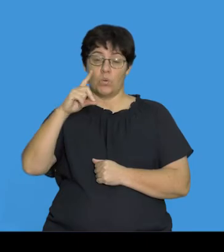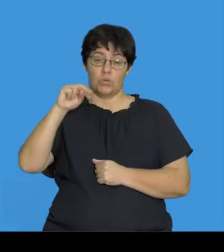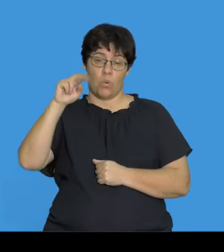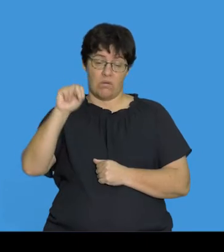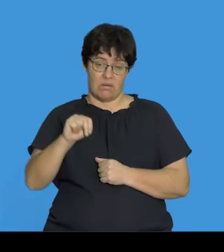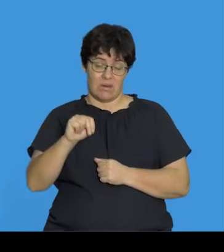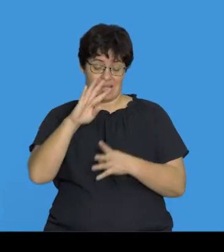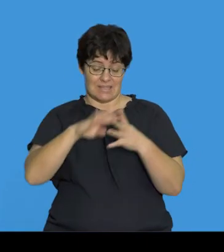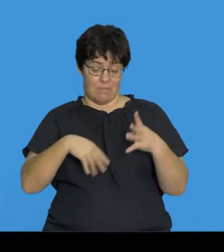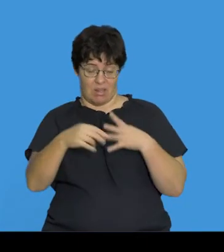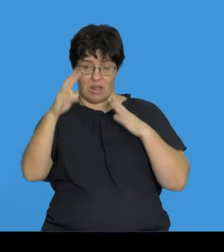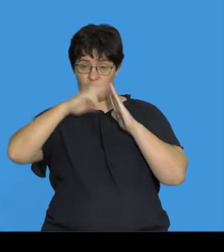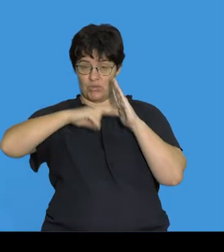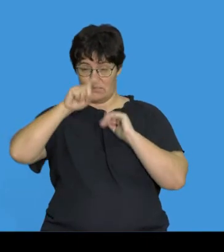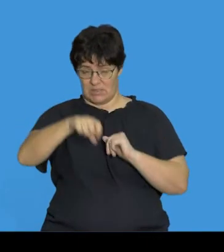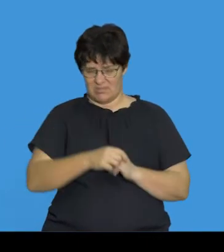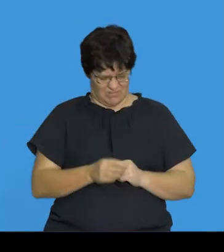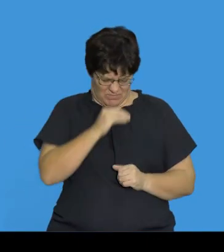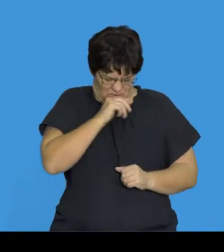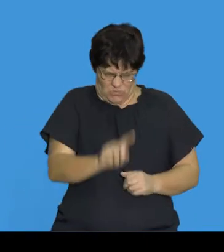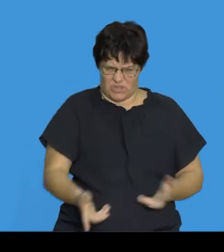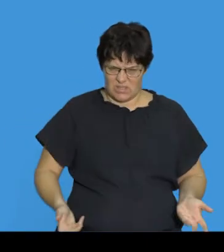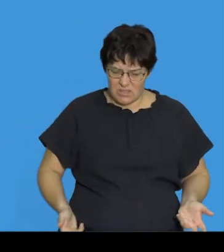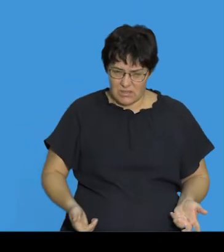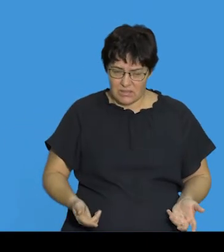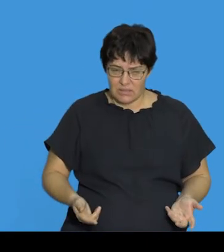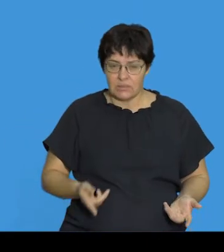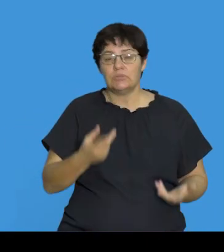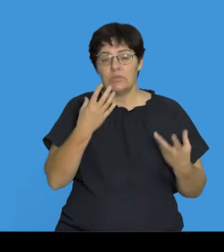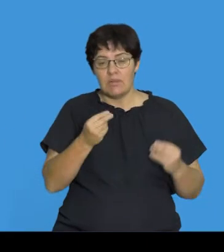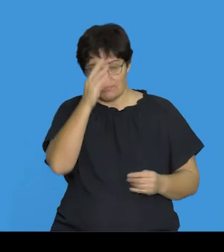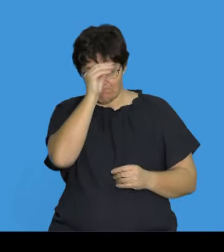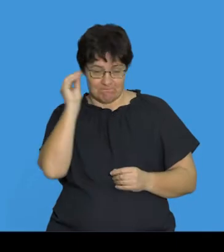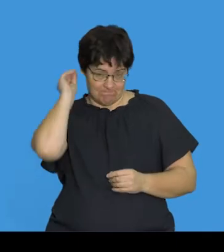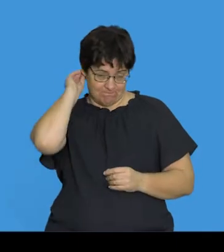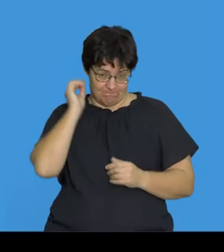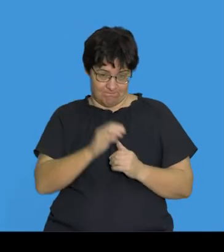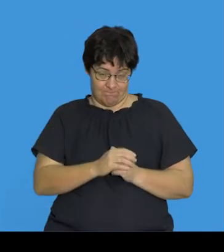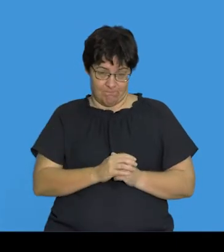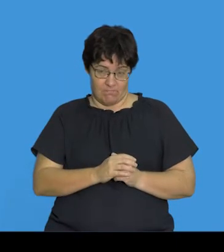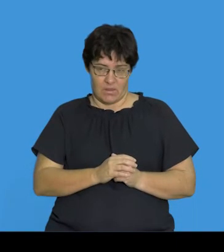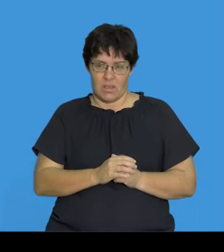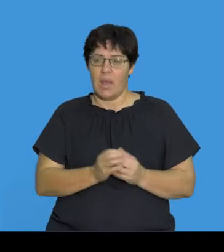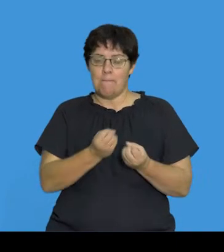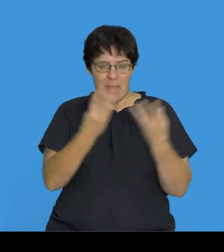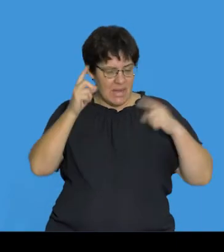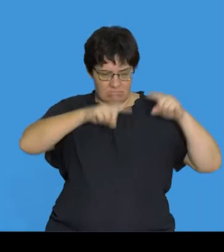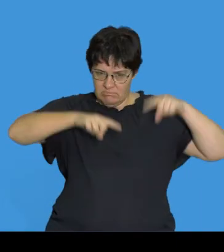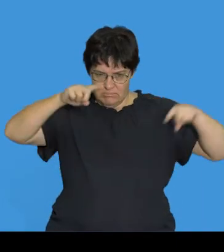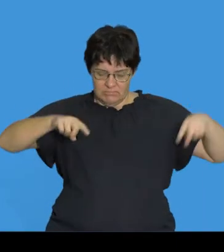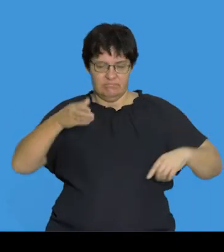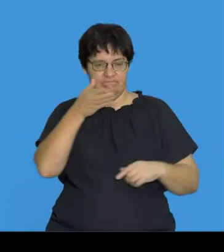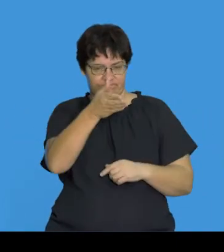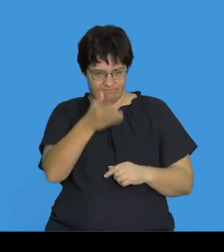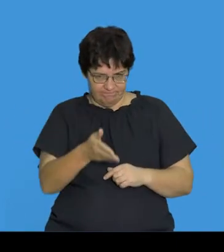that? So let's try and understand that. So we've noticed that there are many amino acids that